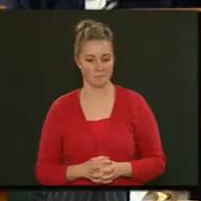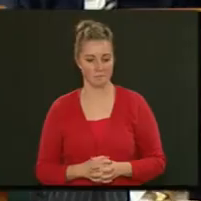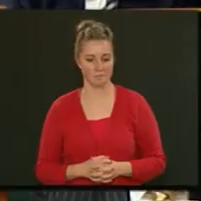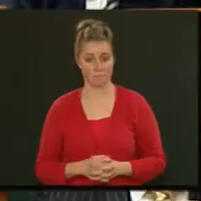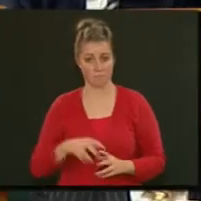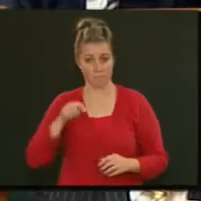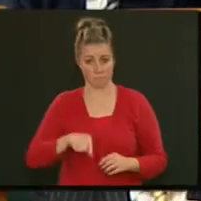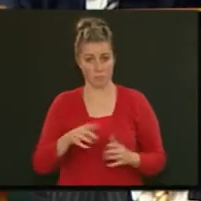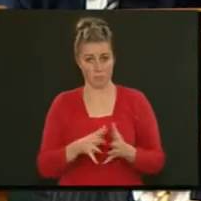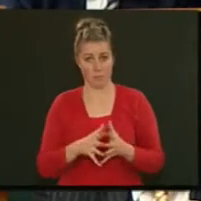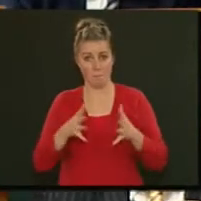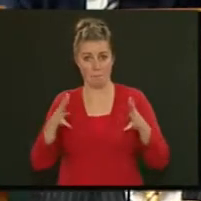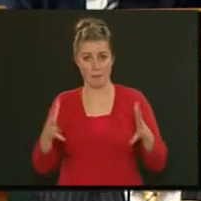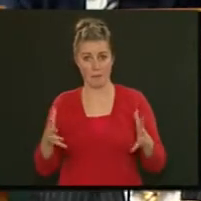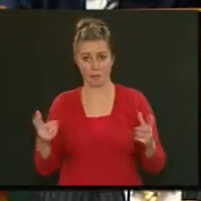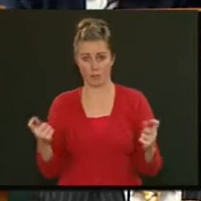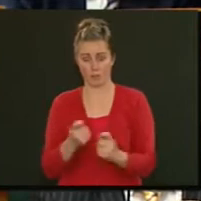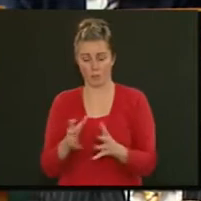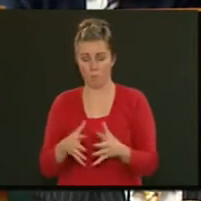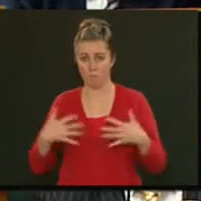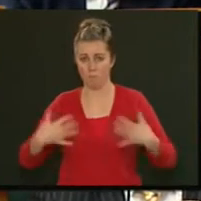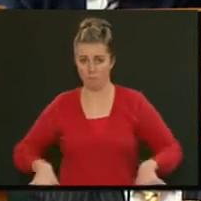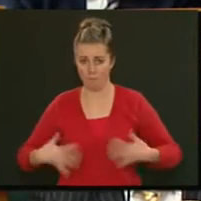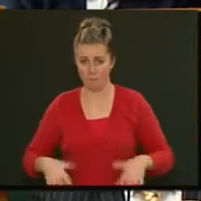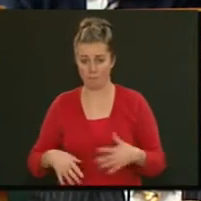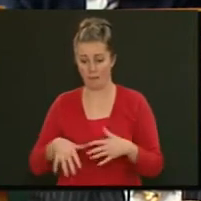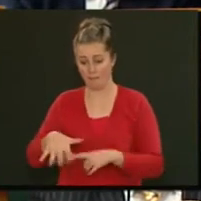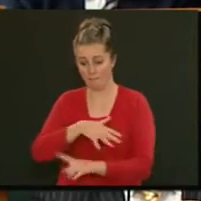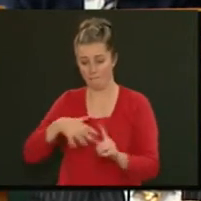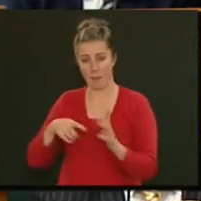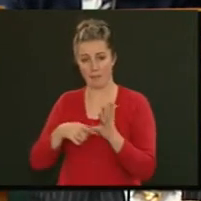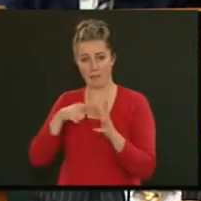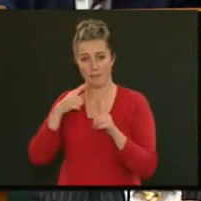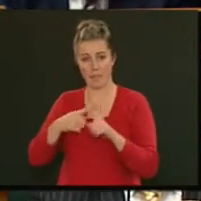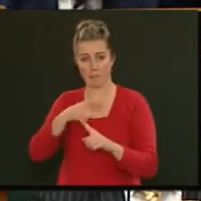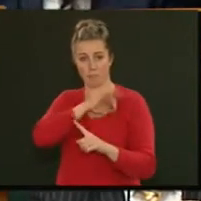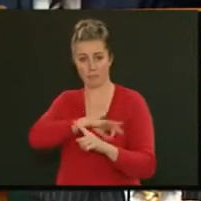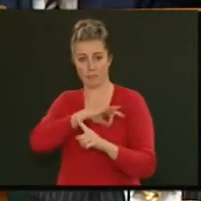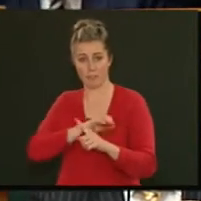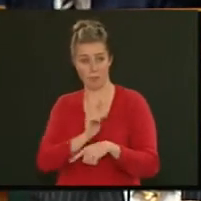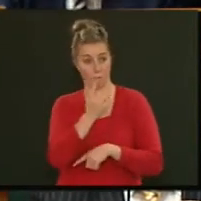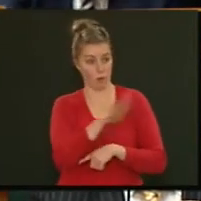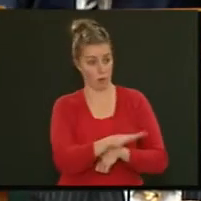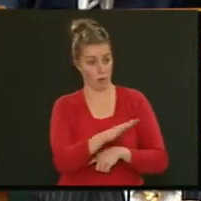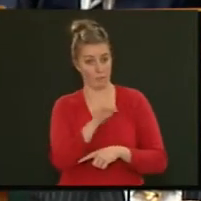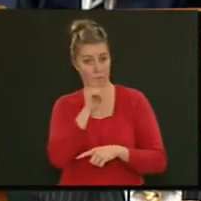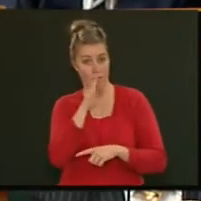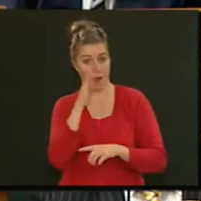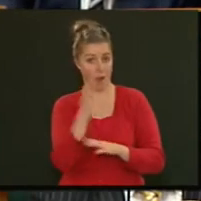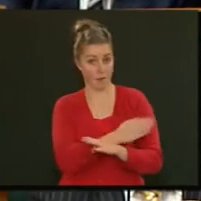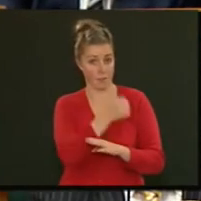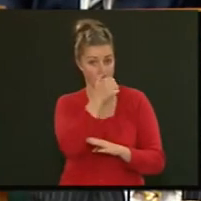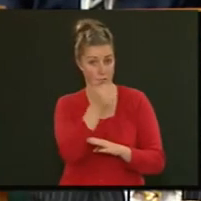This is a significant change, Mr Speaker. The family tax credit rates for the first child aged under 16 will increase